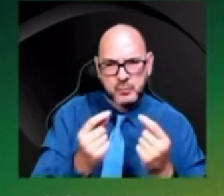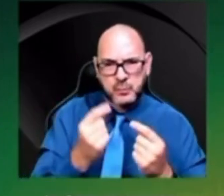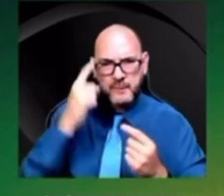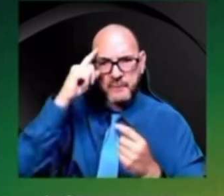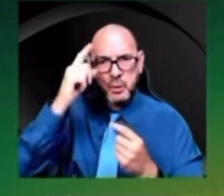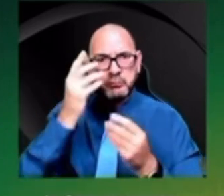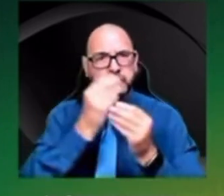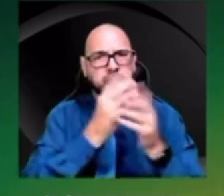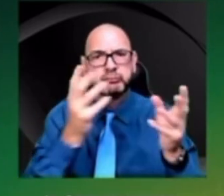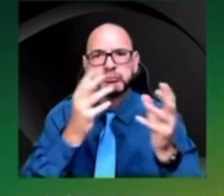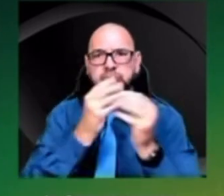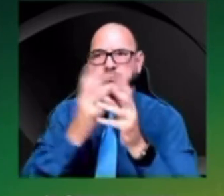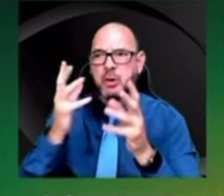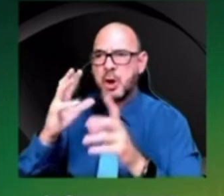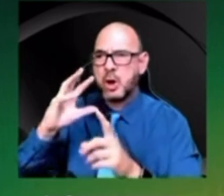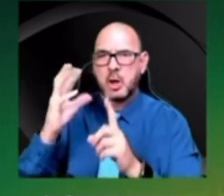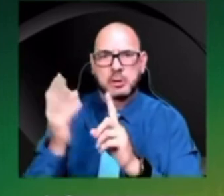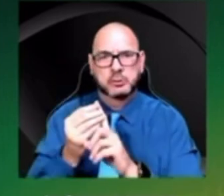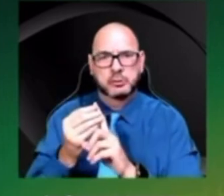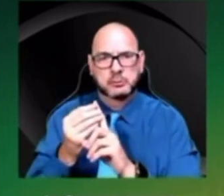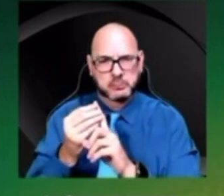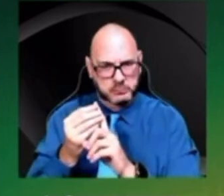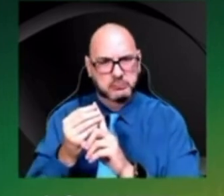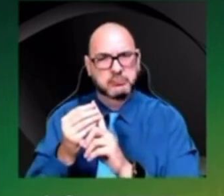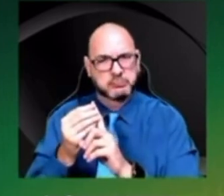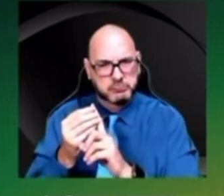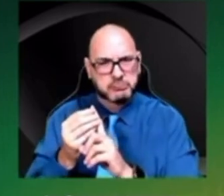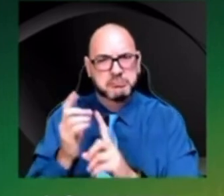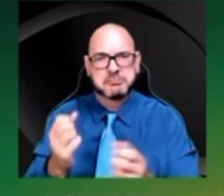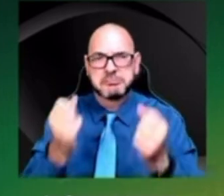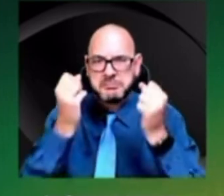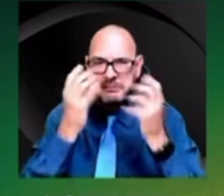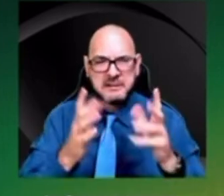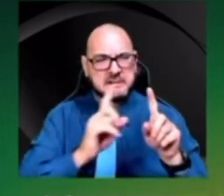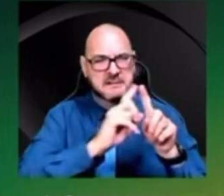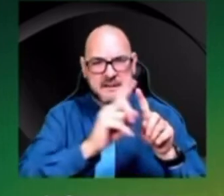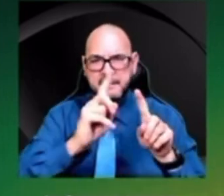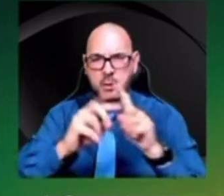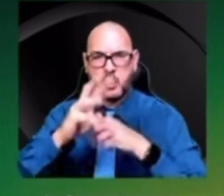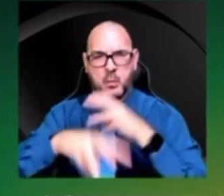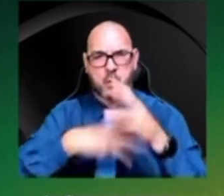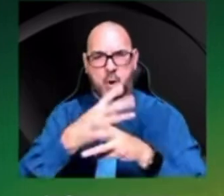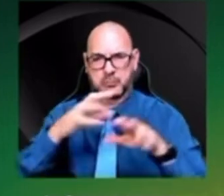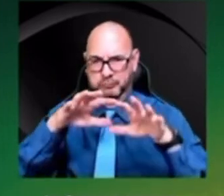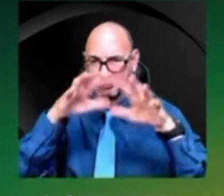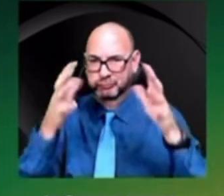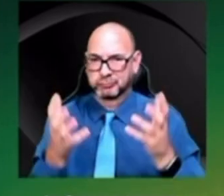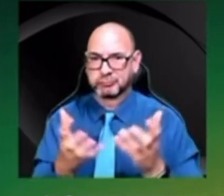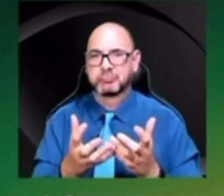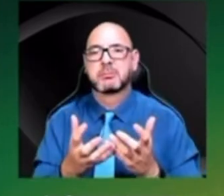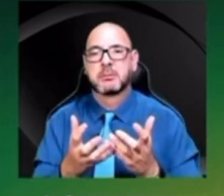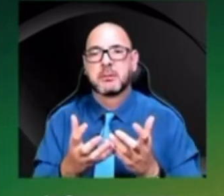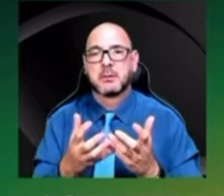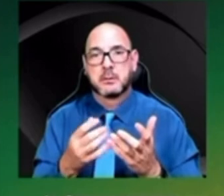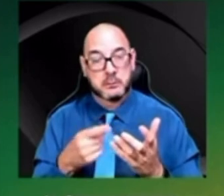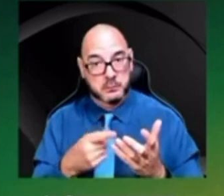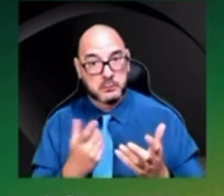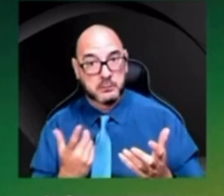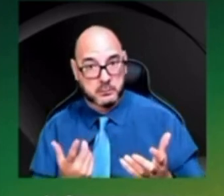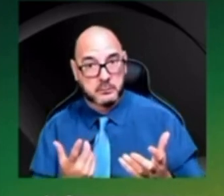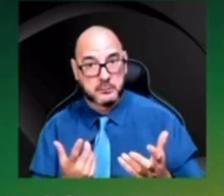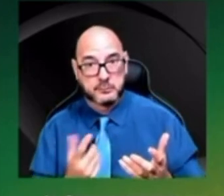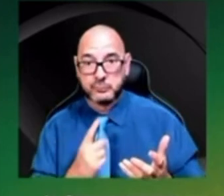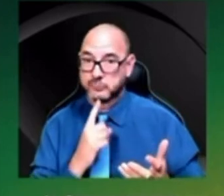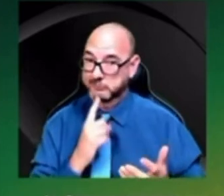summit. President Joe Biden said he intends to visit this year as well. President Biden, through these